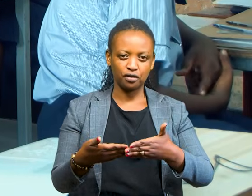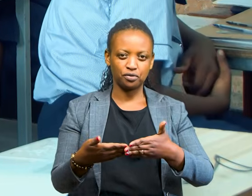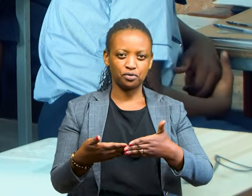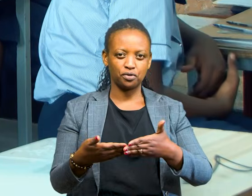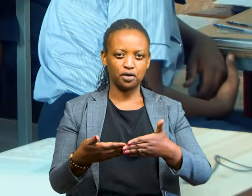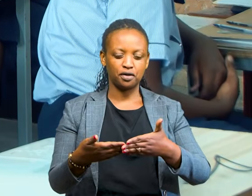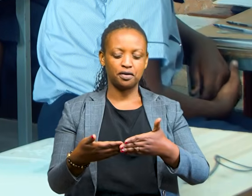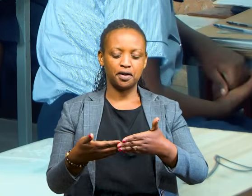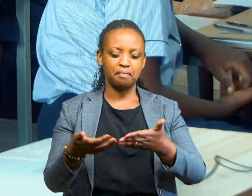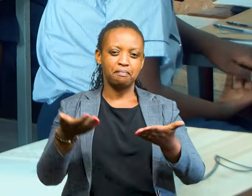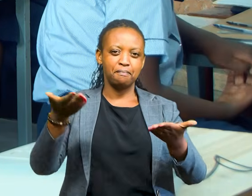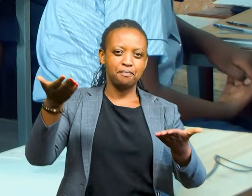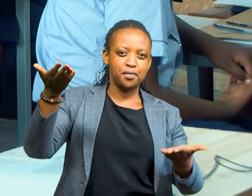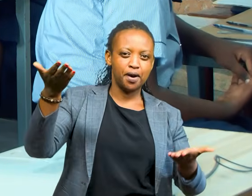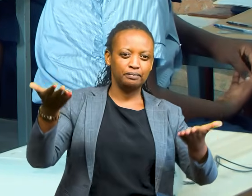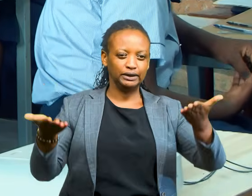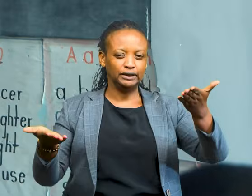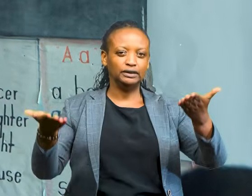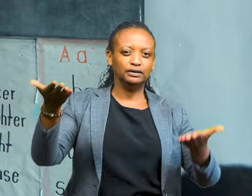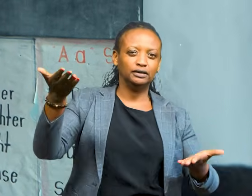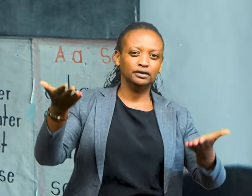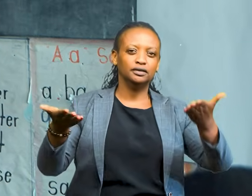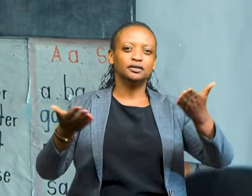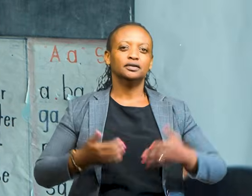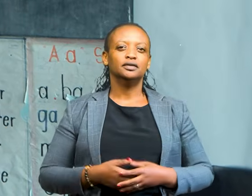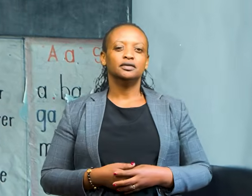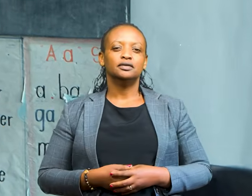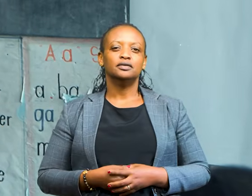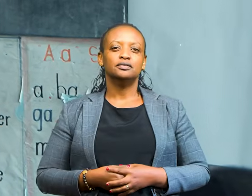Introduction to probability.